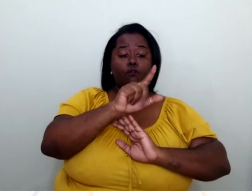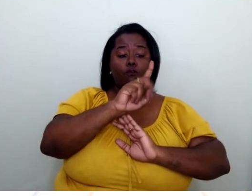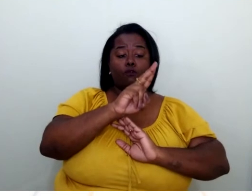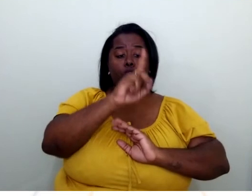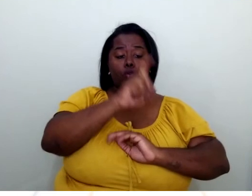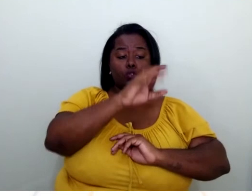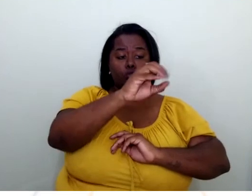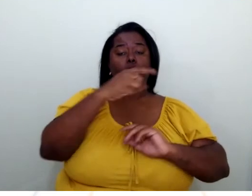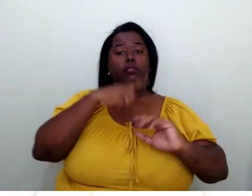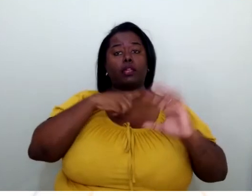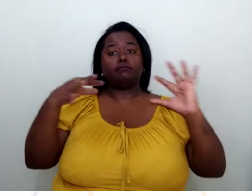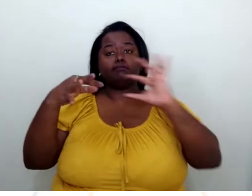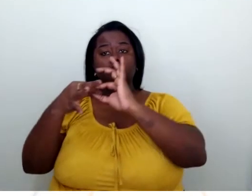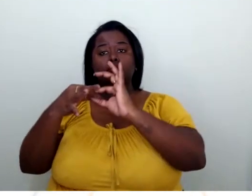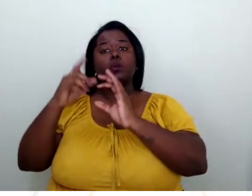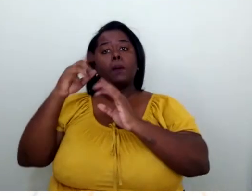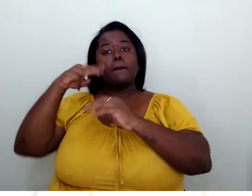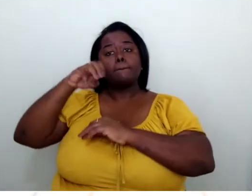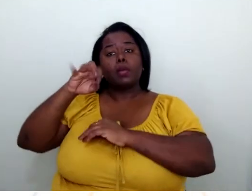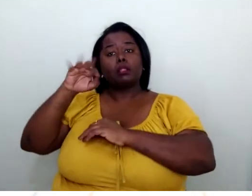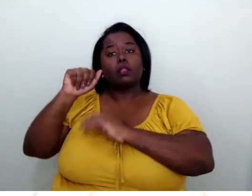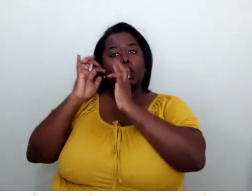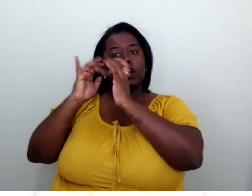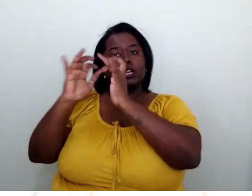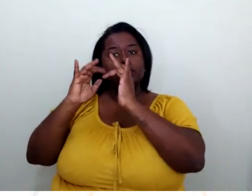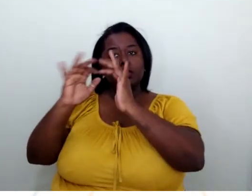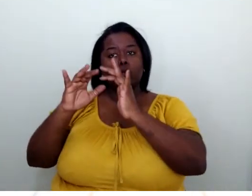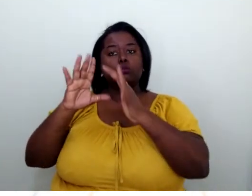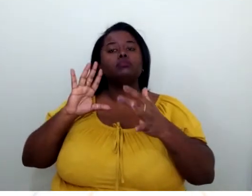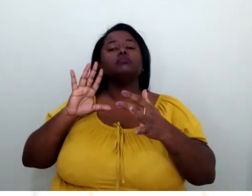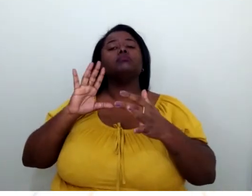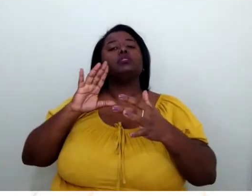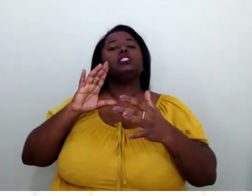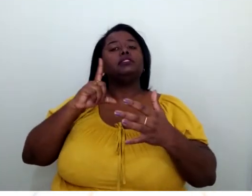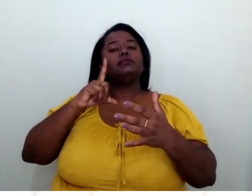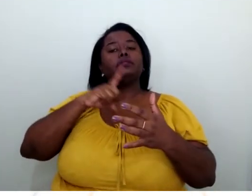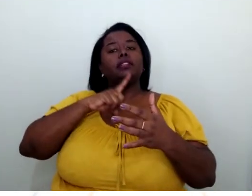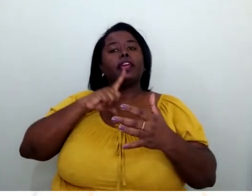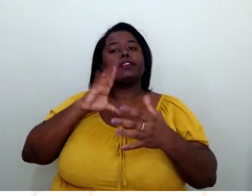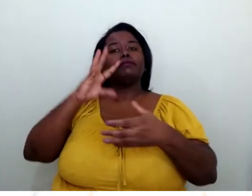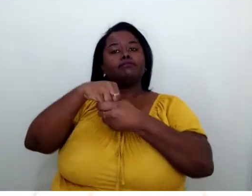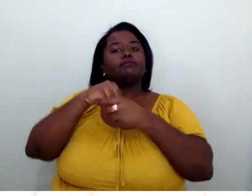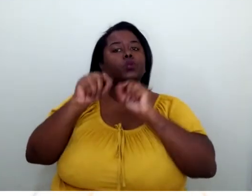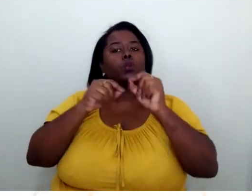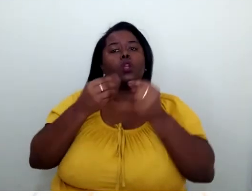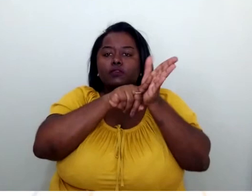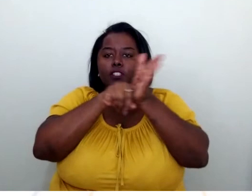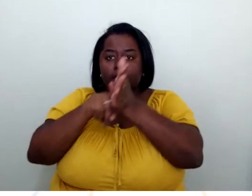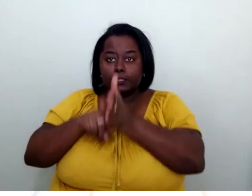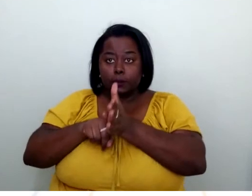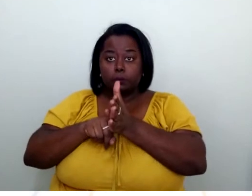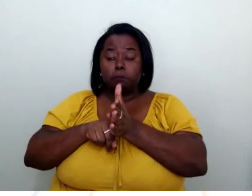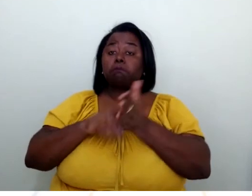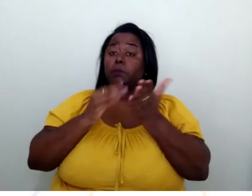my courses in higher education, is have a discussion with the students about what this concept or term means to